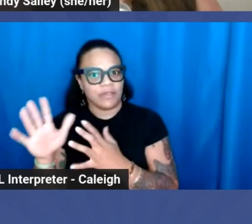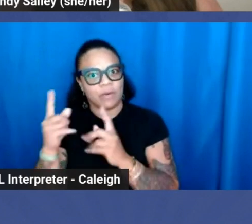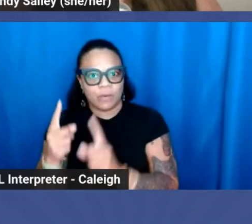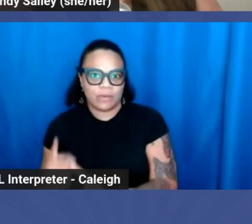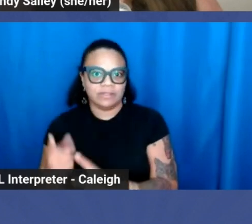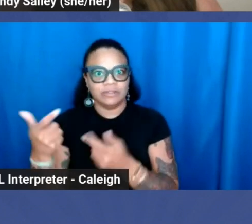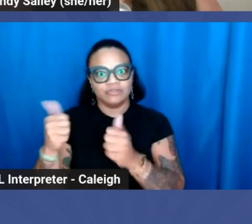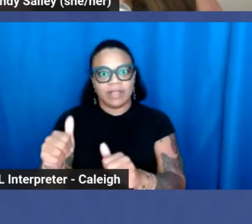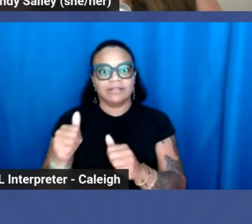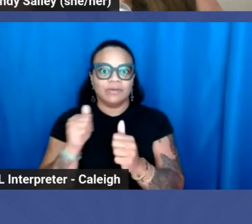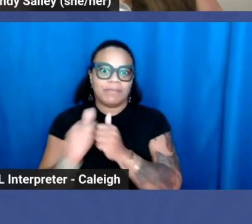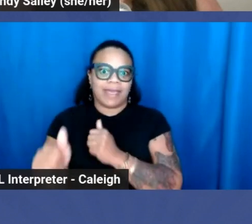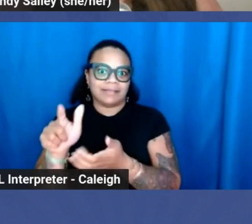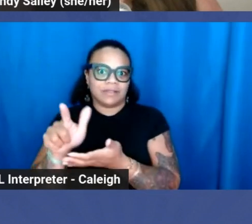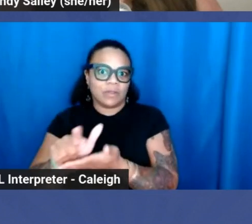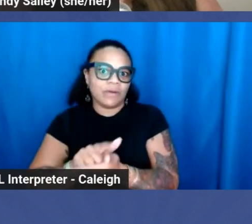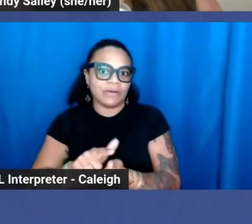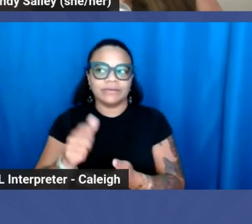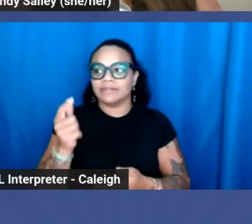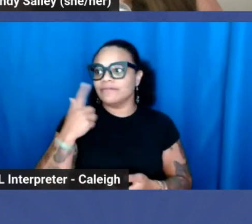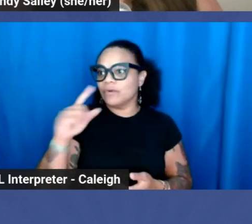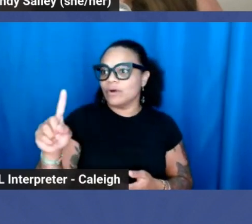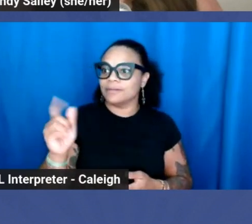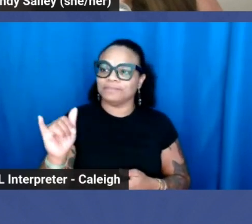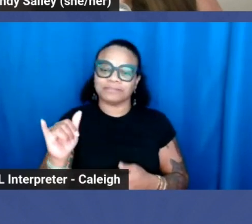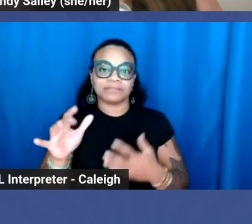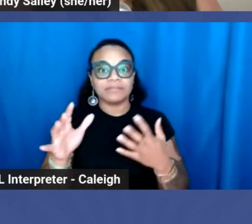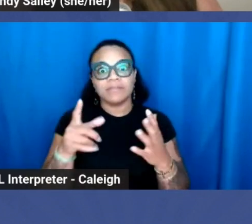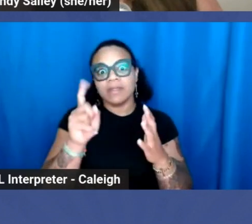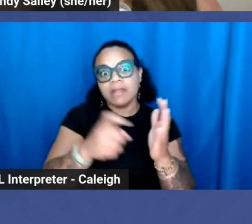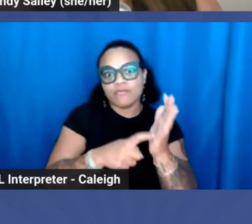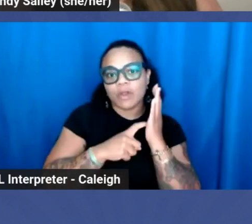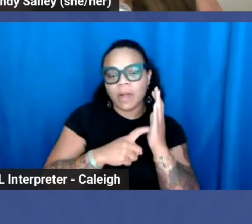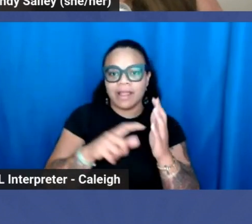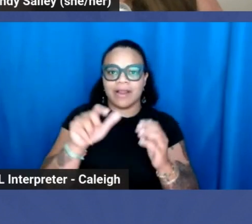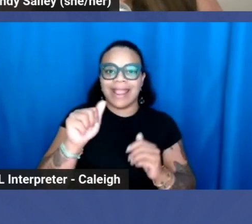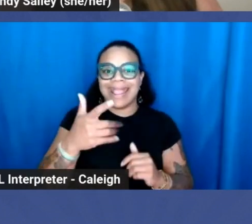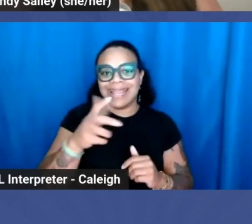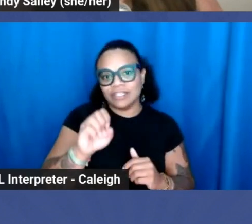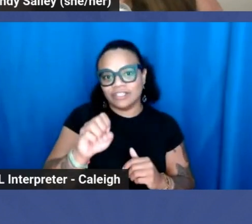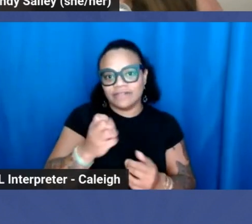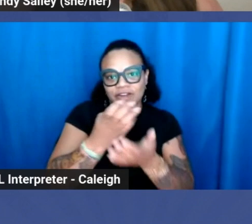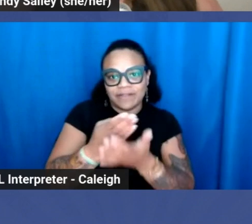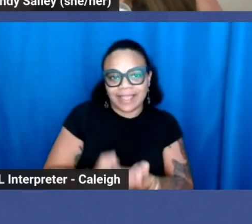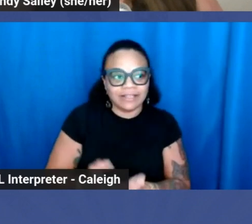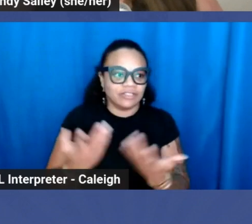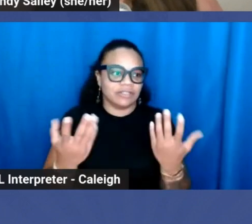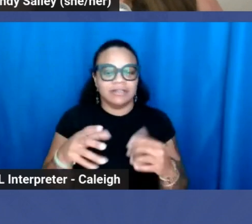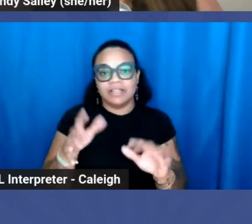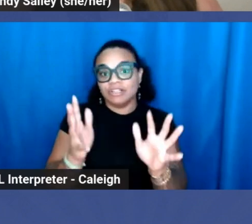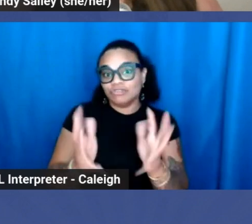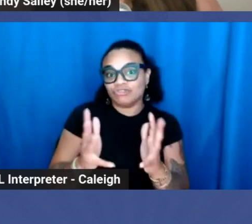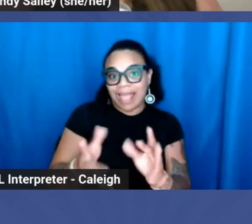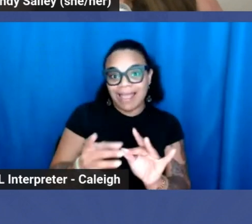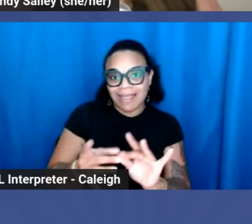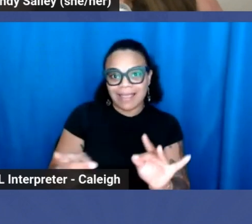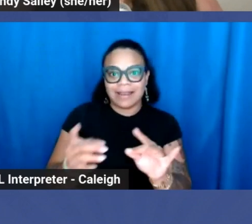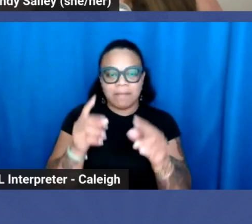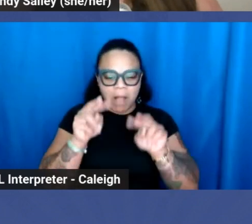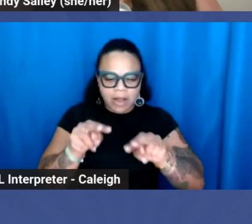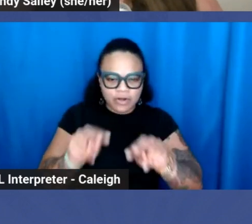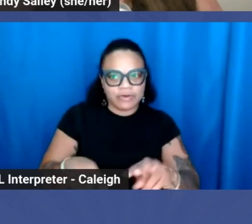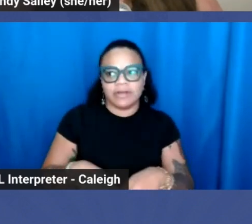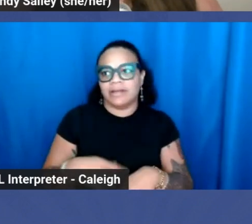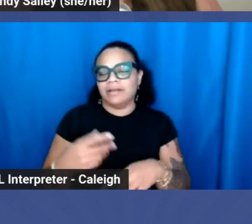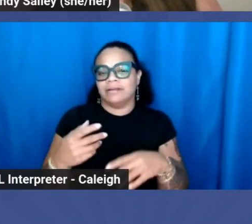legislation to put things like age verification, chat monitoring, being able to define harmful content.